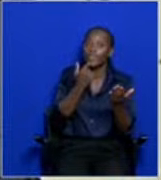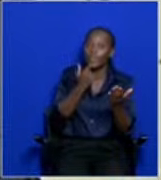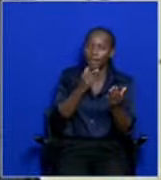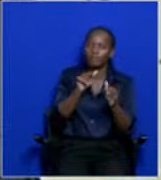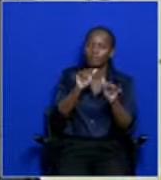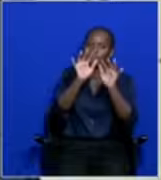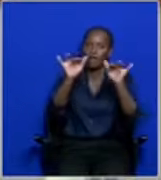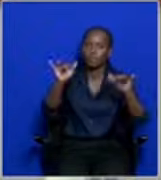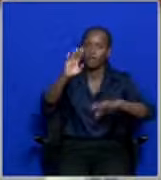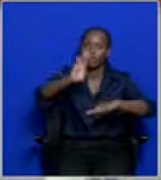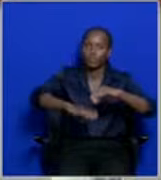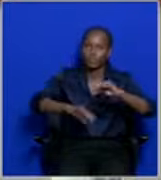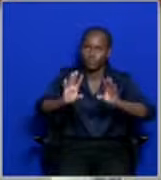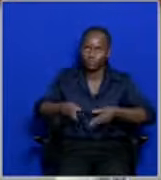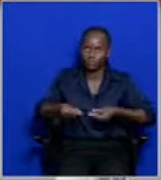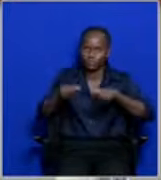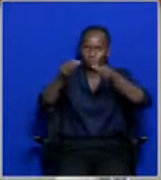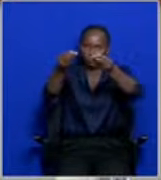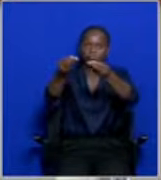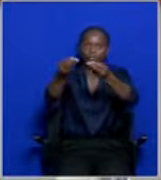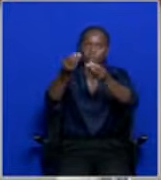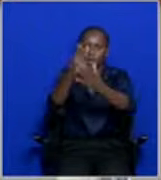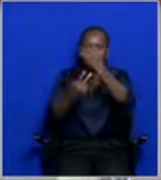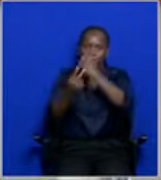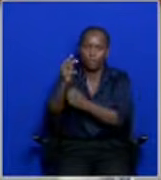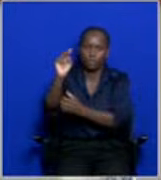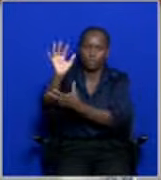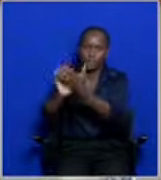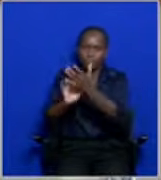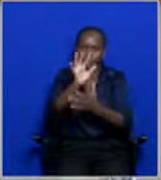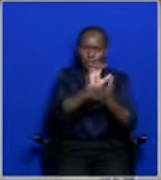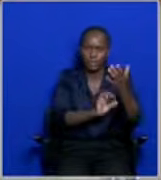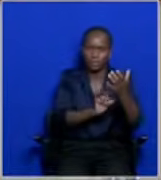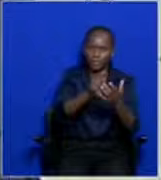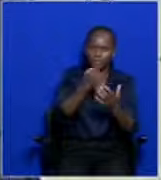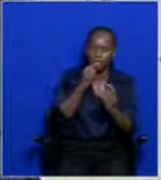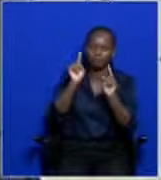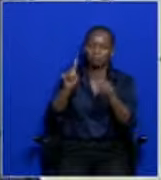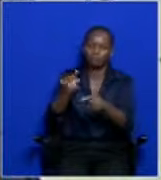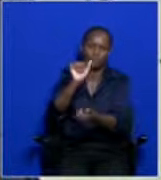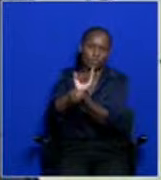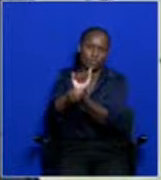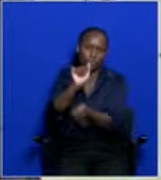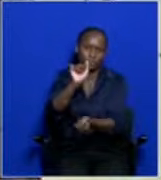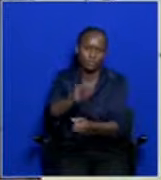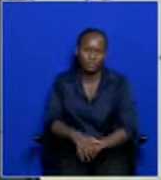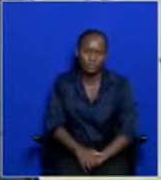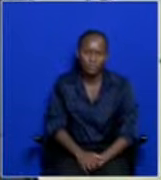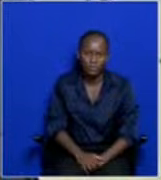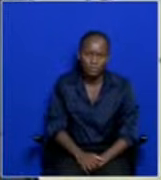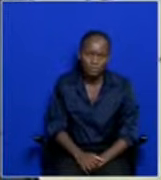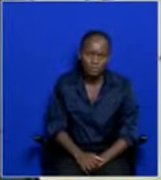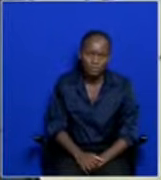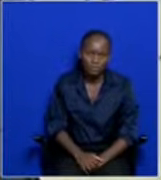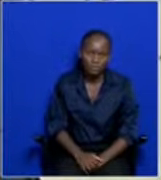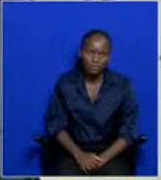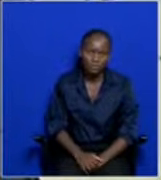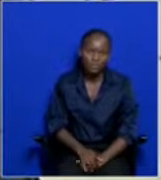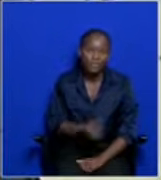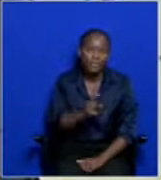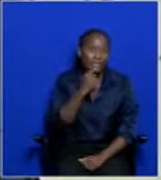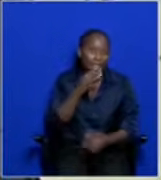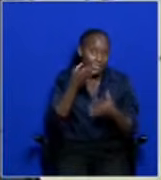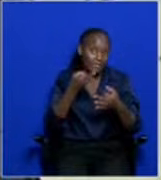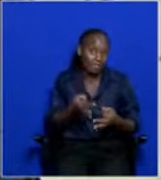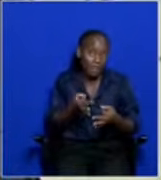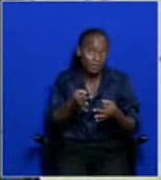and then I go and arrest them. It will depend on the decision of the public prosecutor. If they see